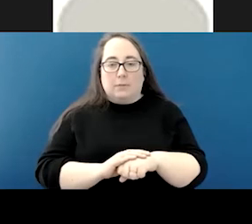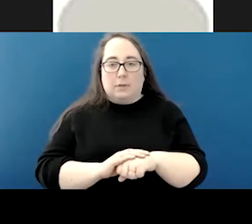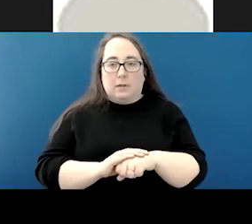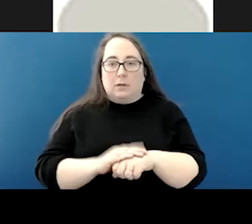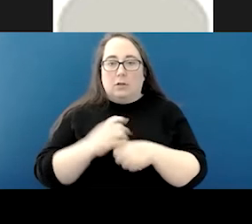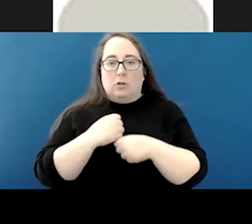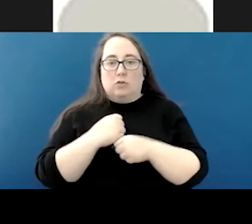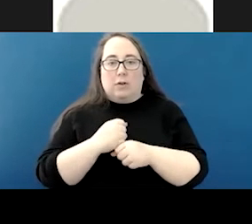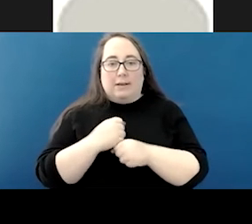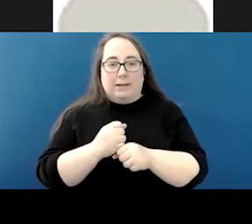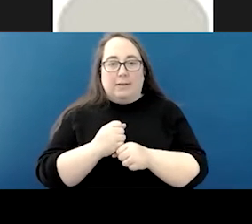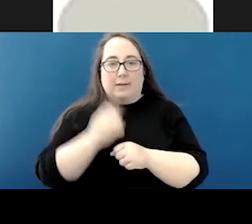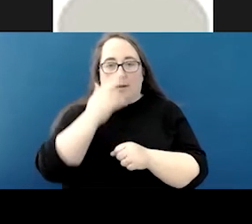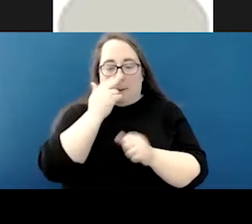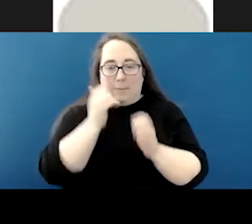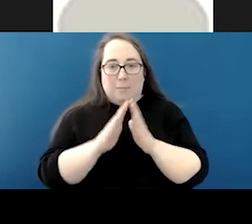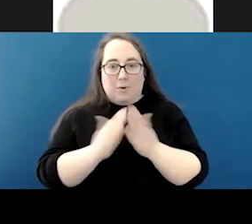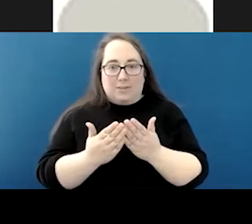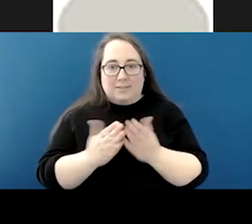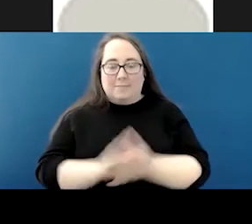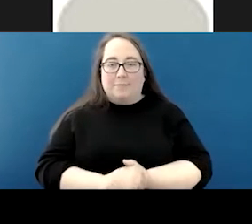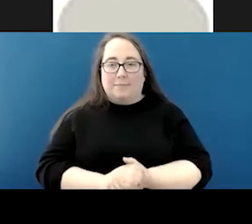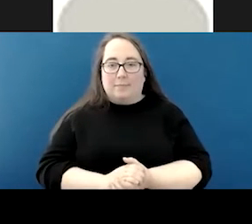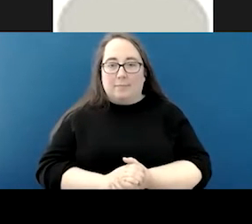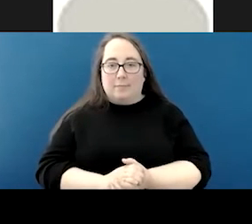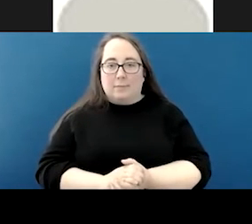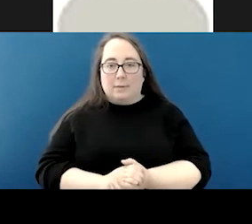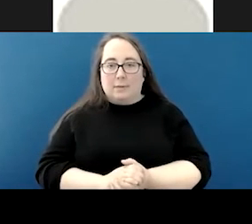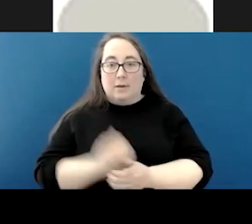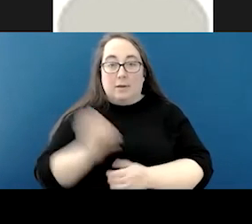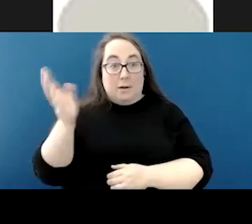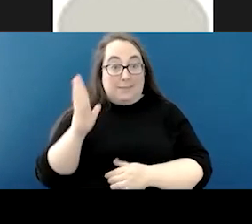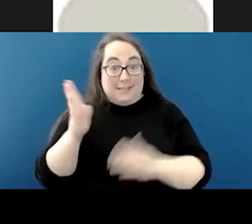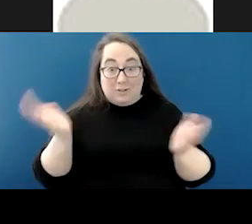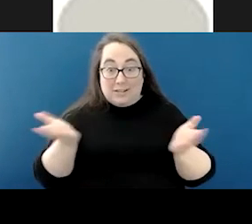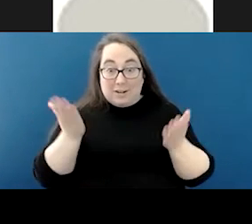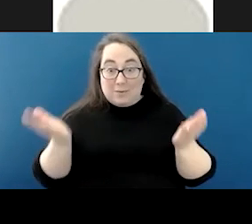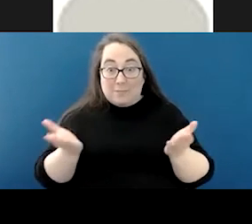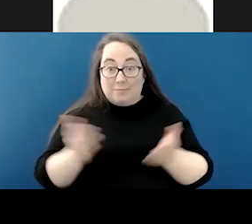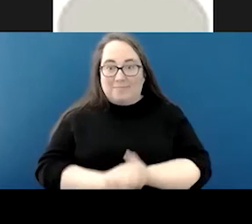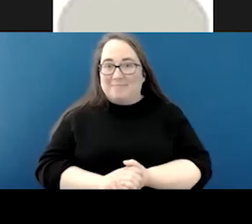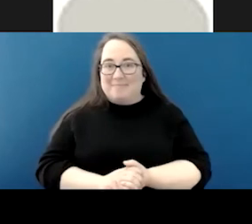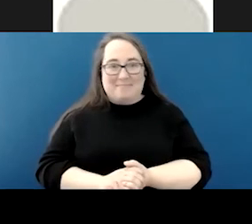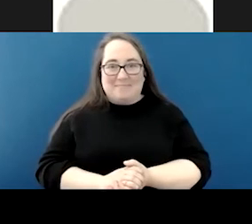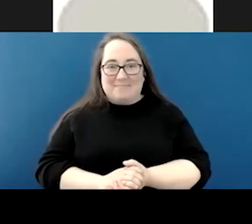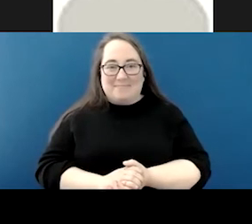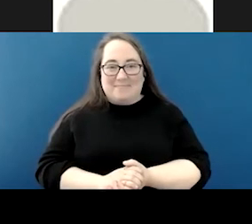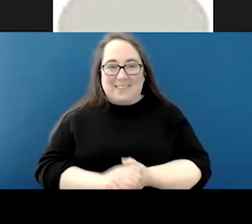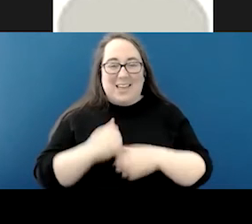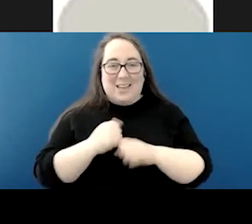creating comic books. Is our presenter here on creating your own